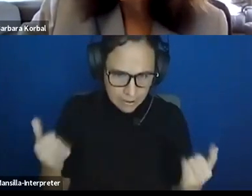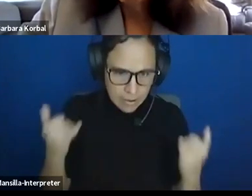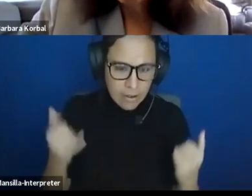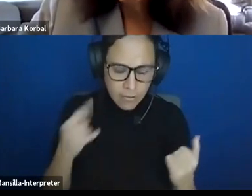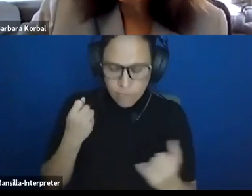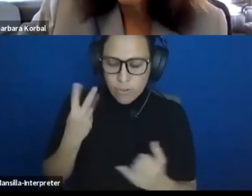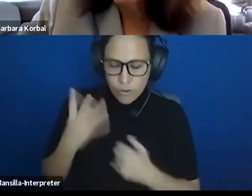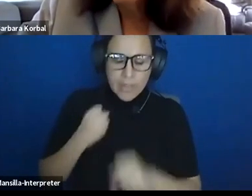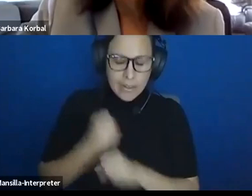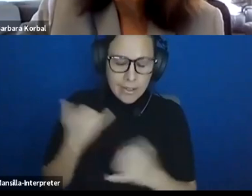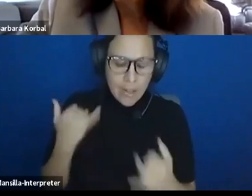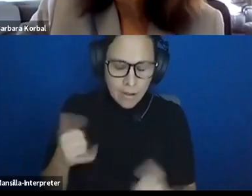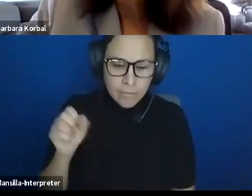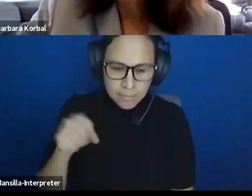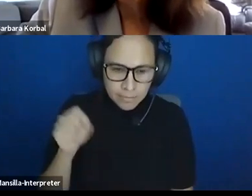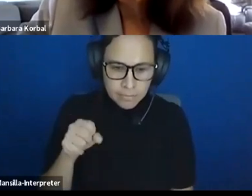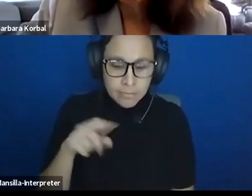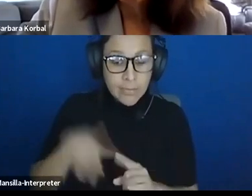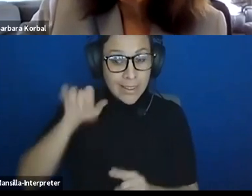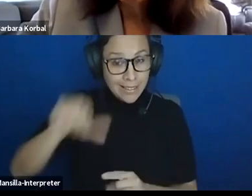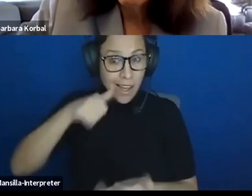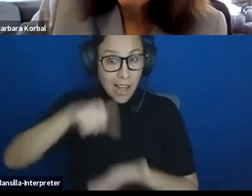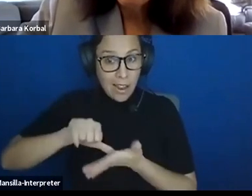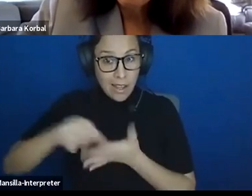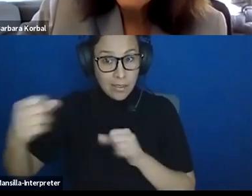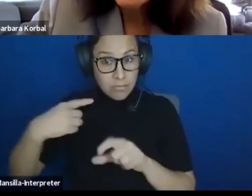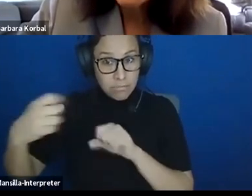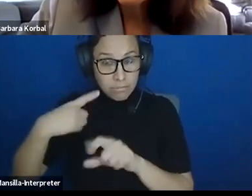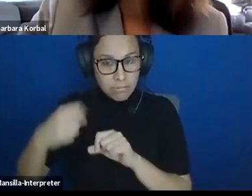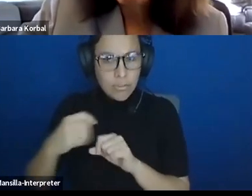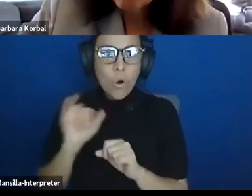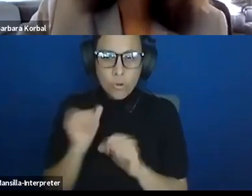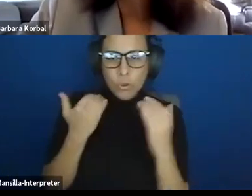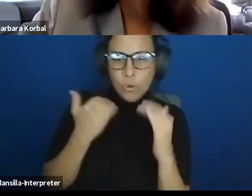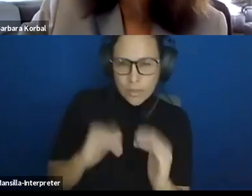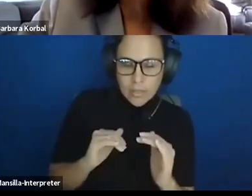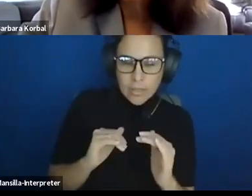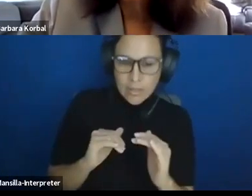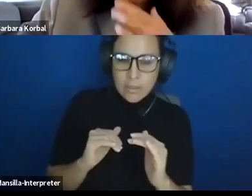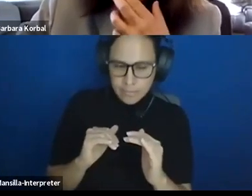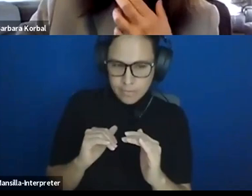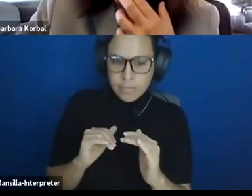of years. That correspondence is also limited or restricted because